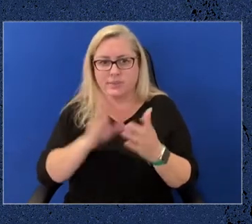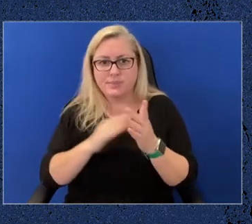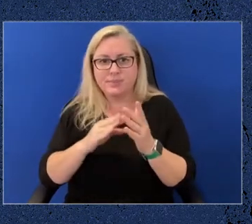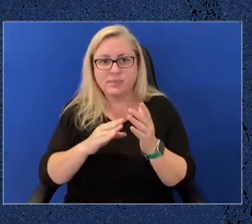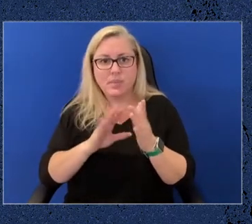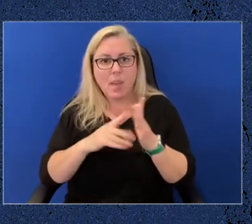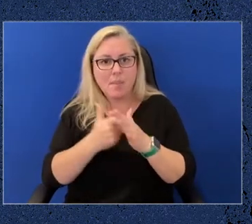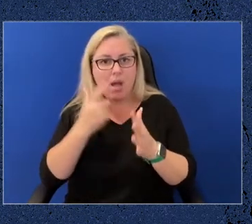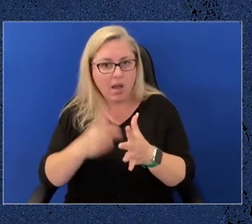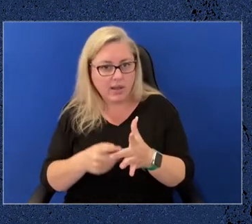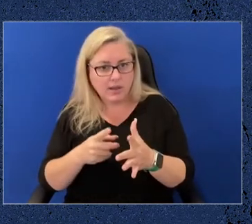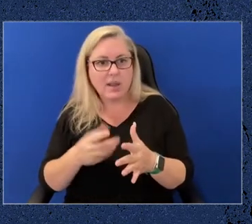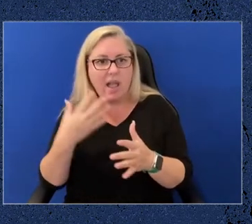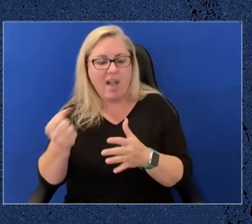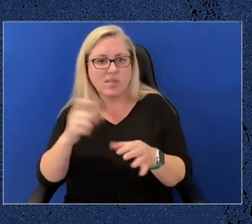Facebook first.